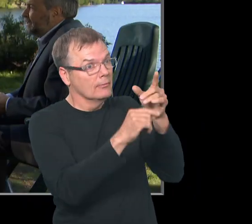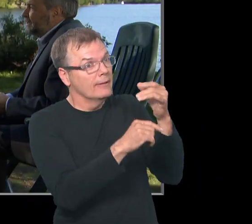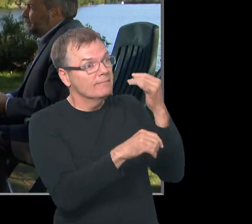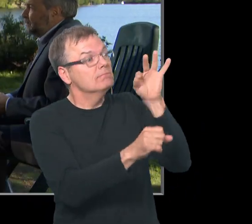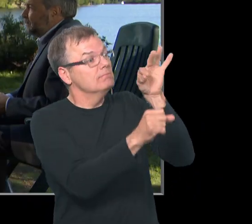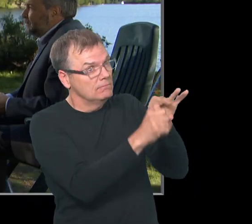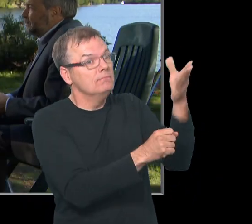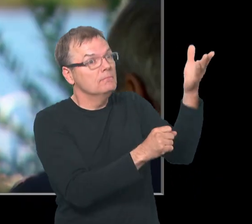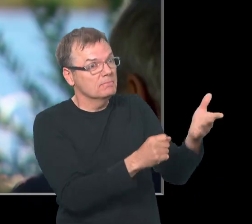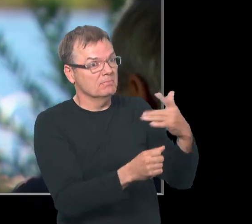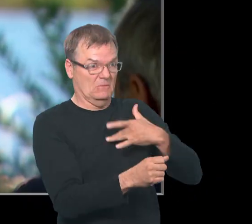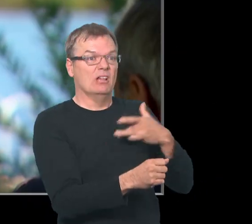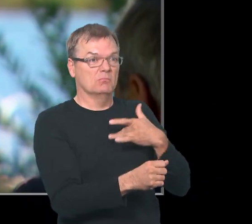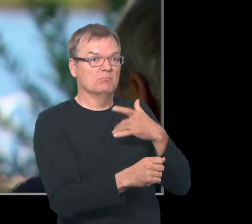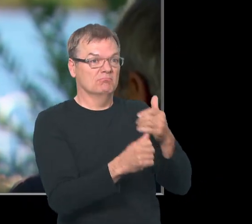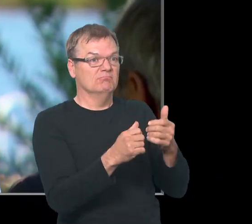though,